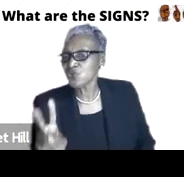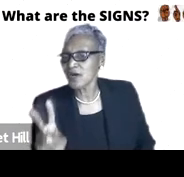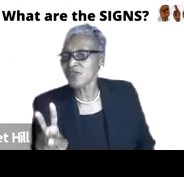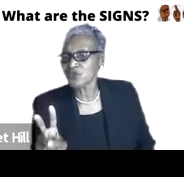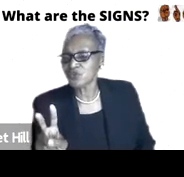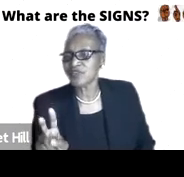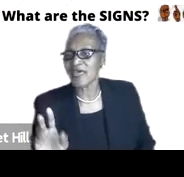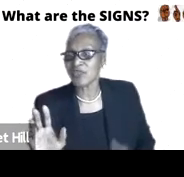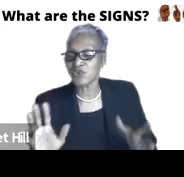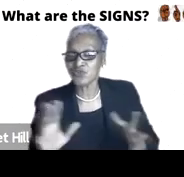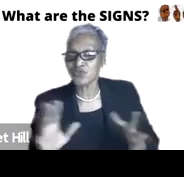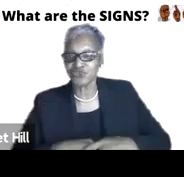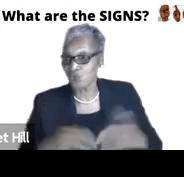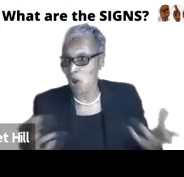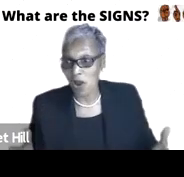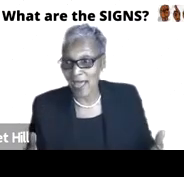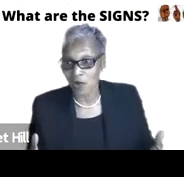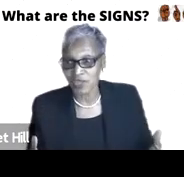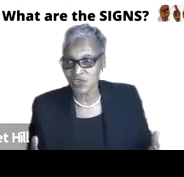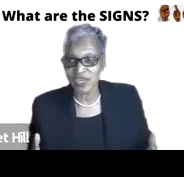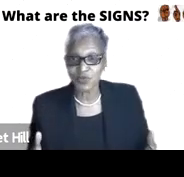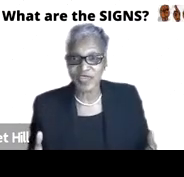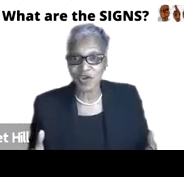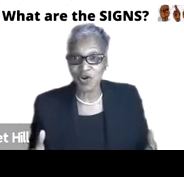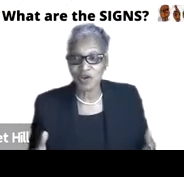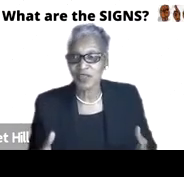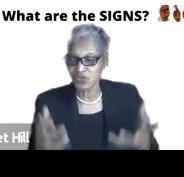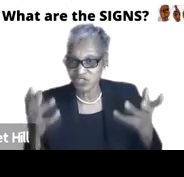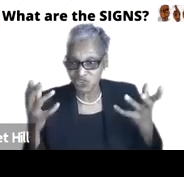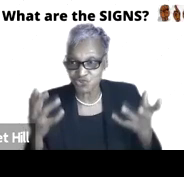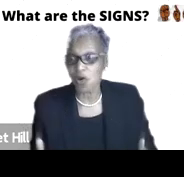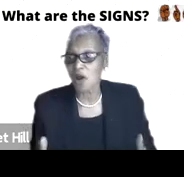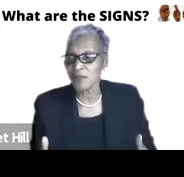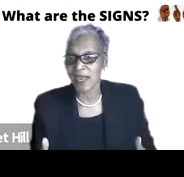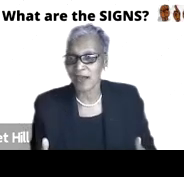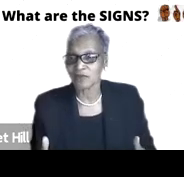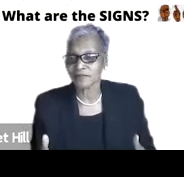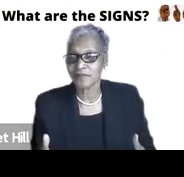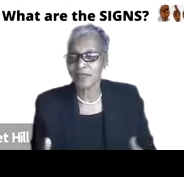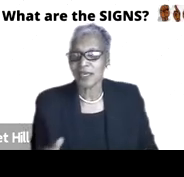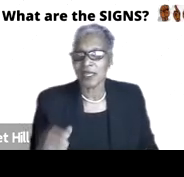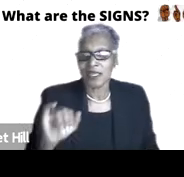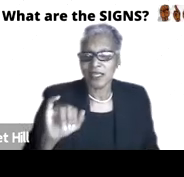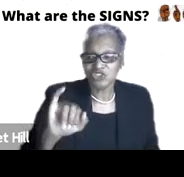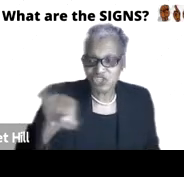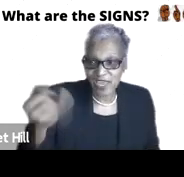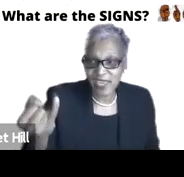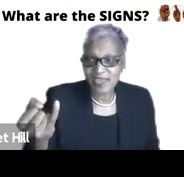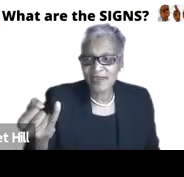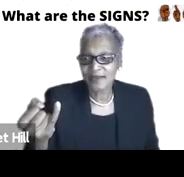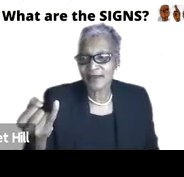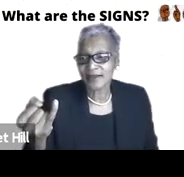There's two others that you just draw out. Can you guess what they are? You just draw them out.